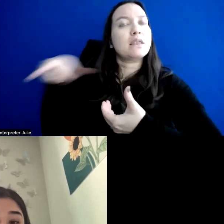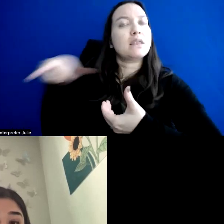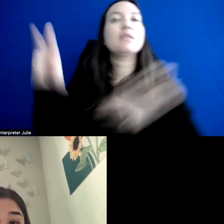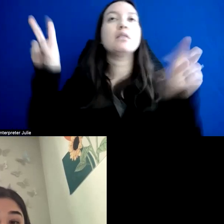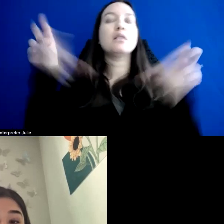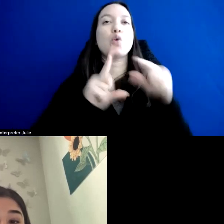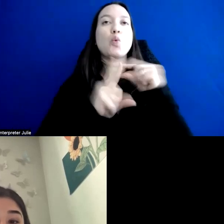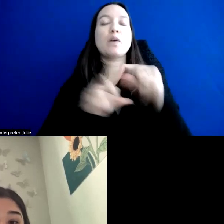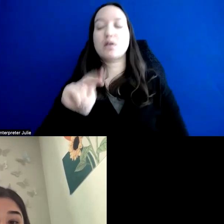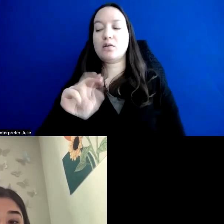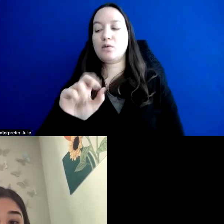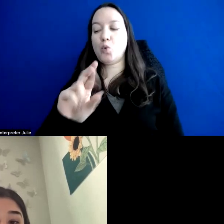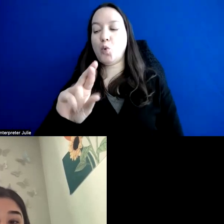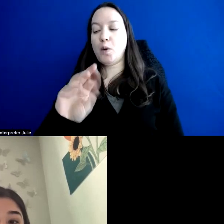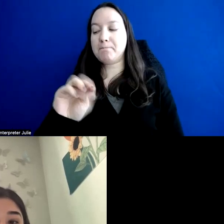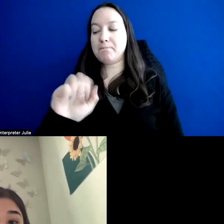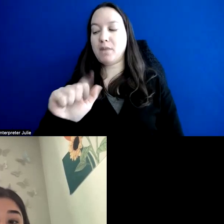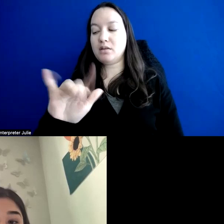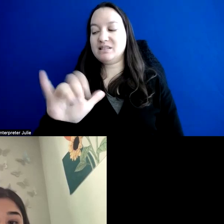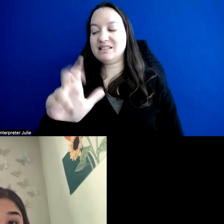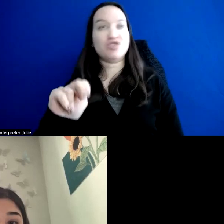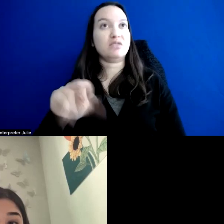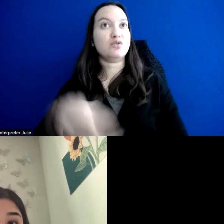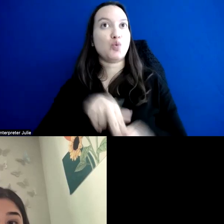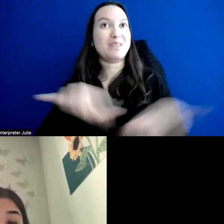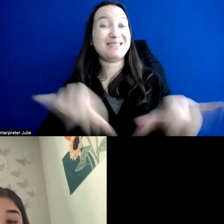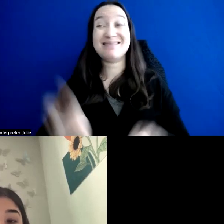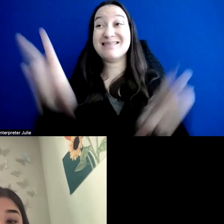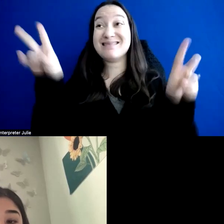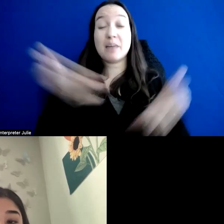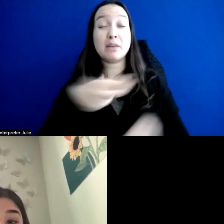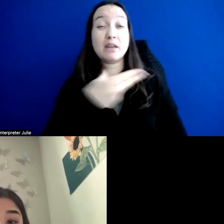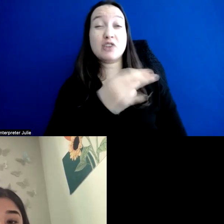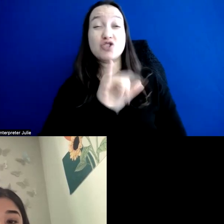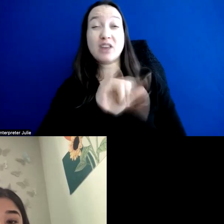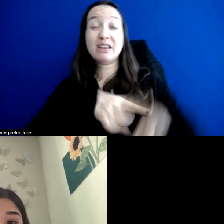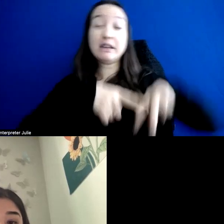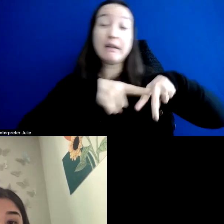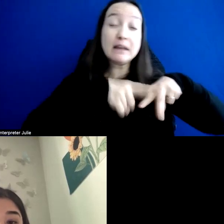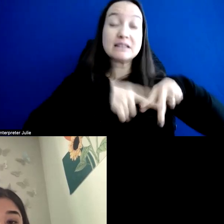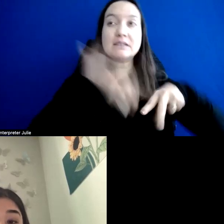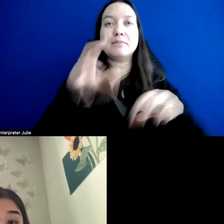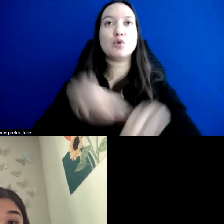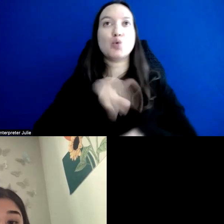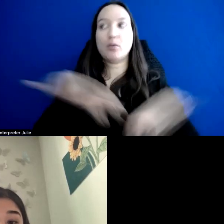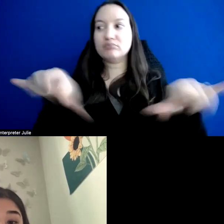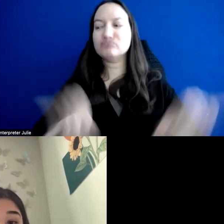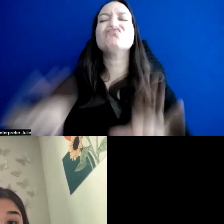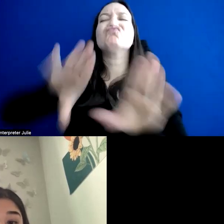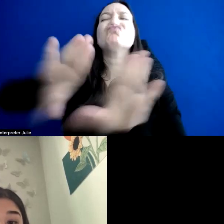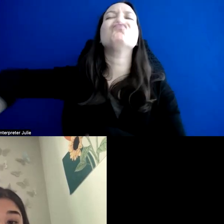is often used. Do you find that within the topic of HIV and AIDS, using terms such as normalization dismisses